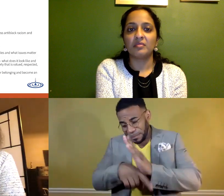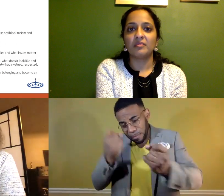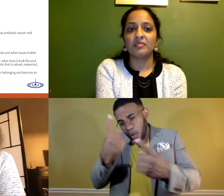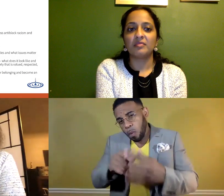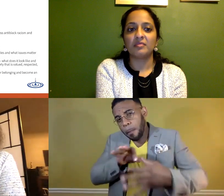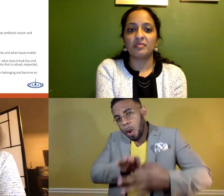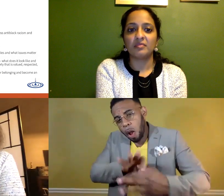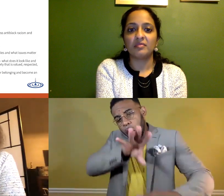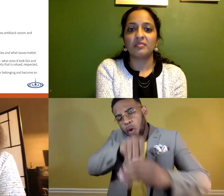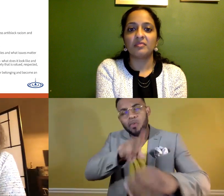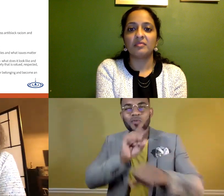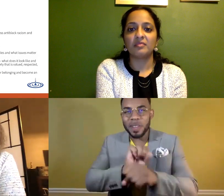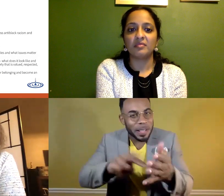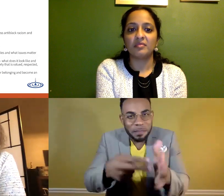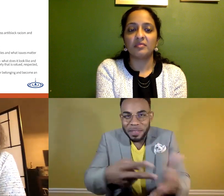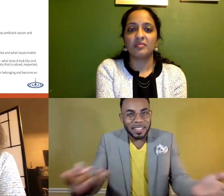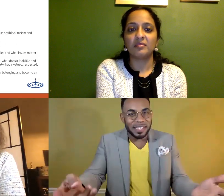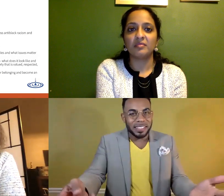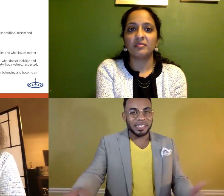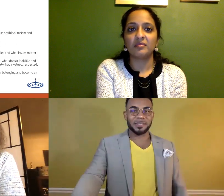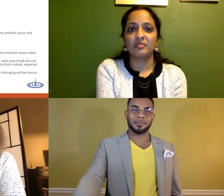belonging and inclusion means.